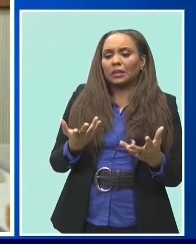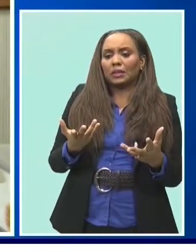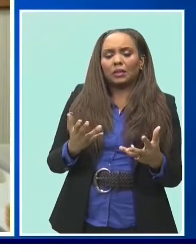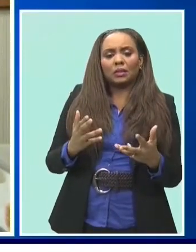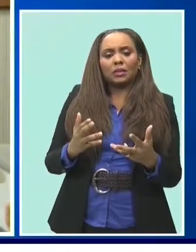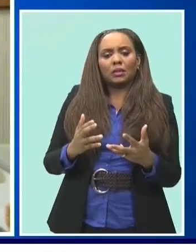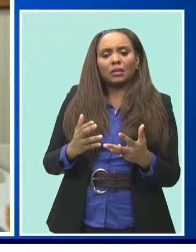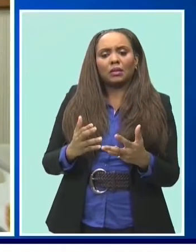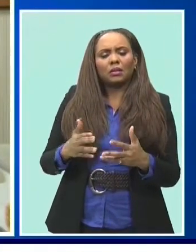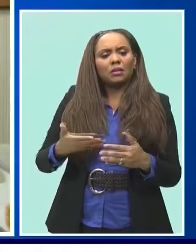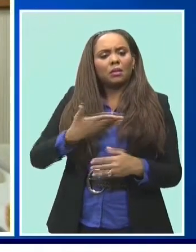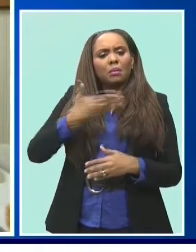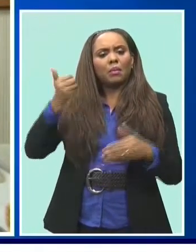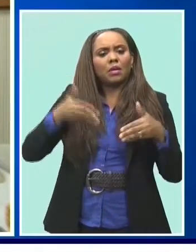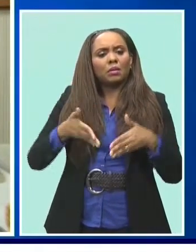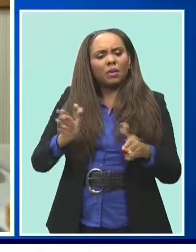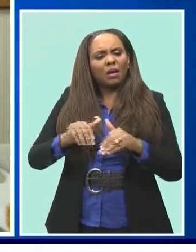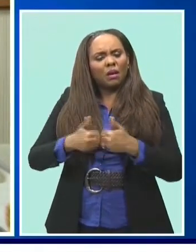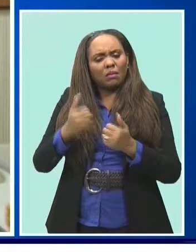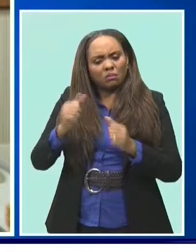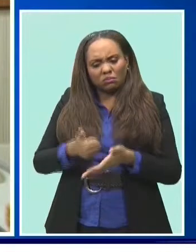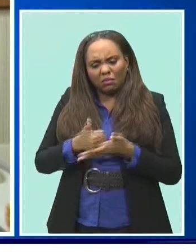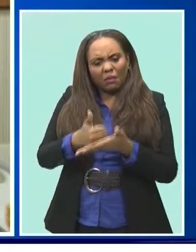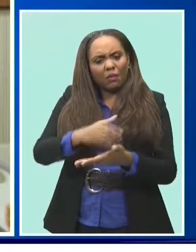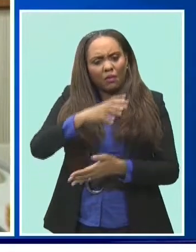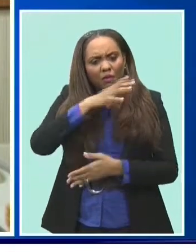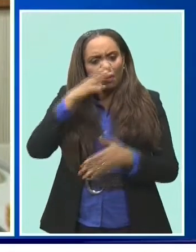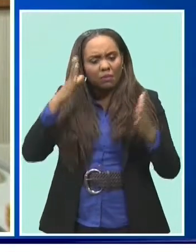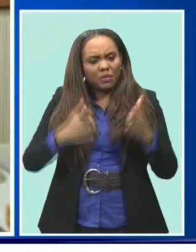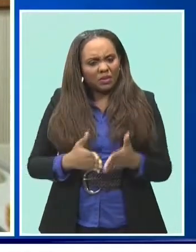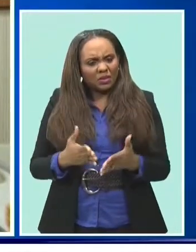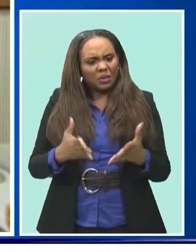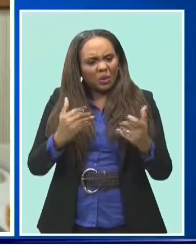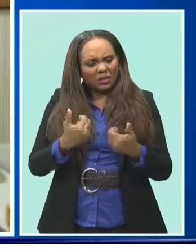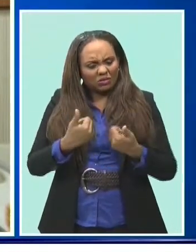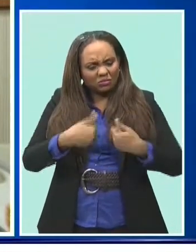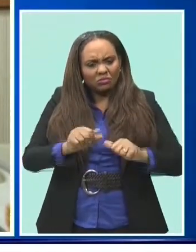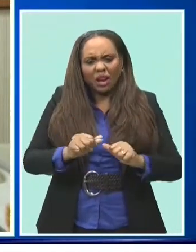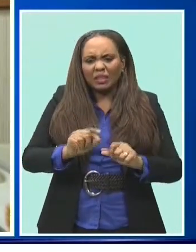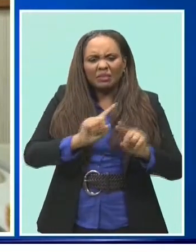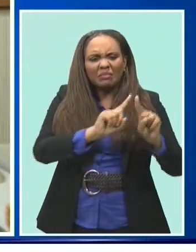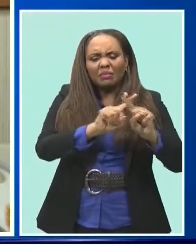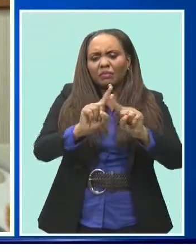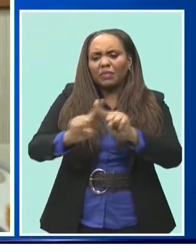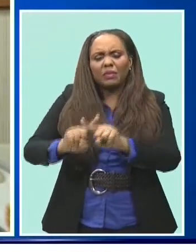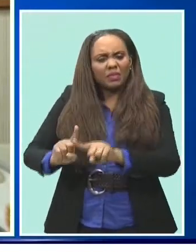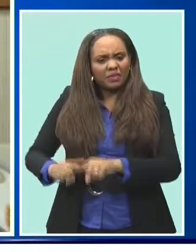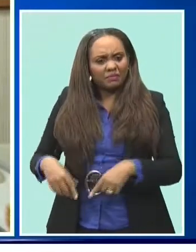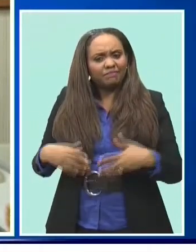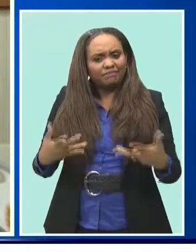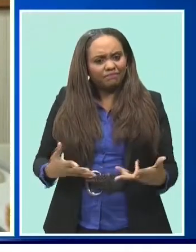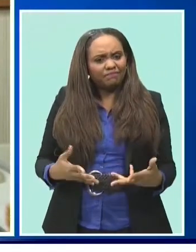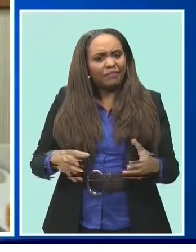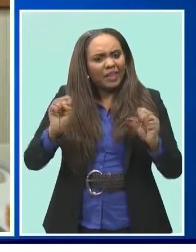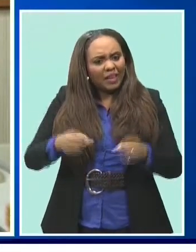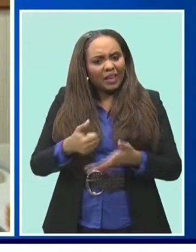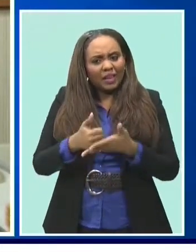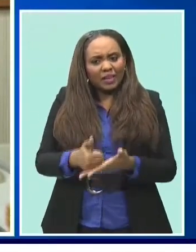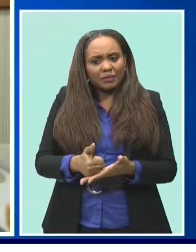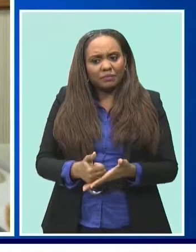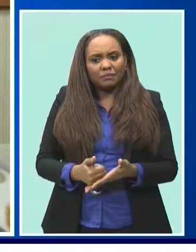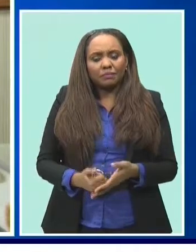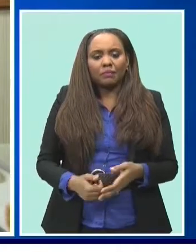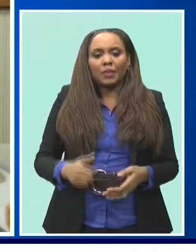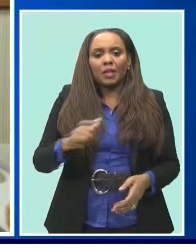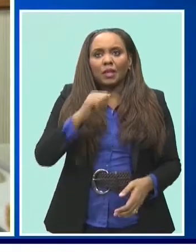how we can assist farmers in terms of trials. That is what is required in this country, right? We don't need to grow any more